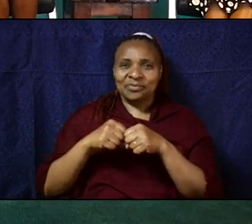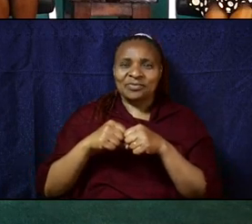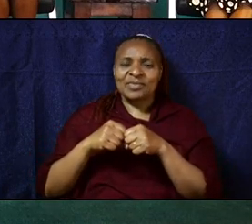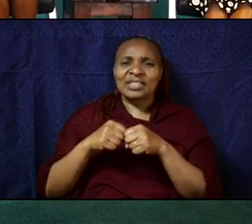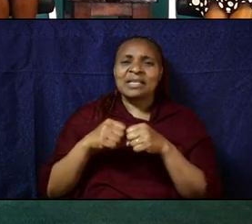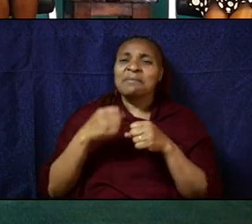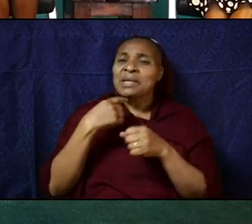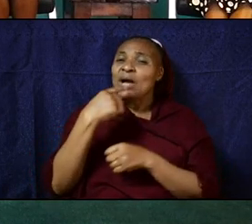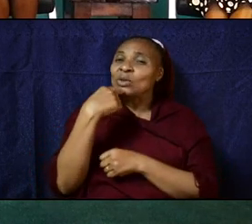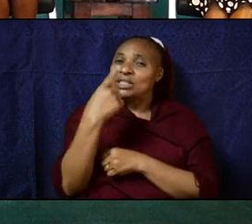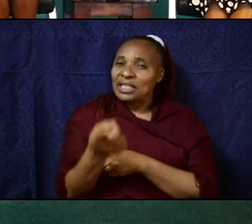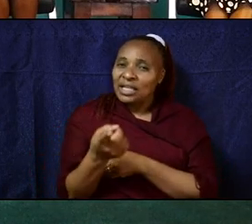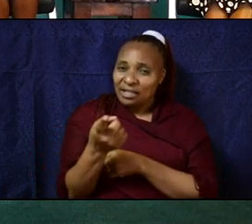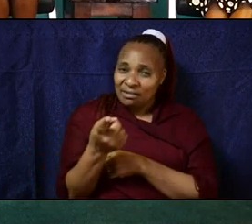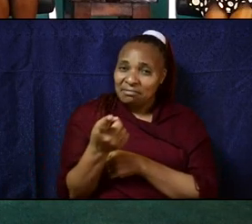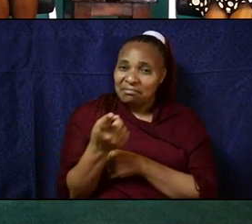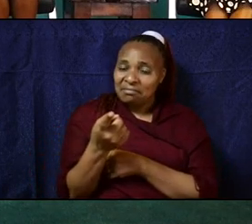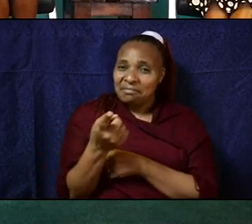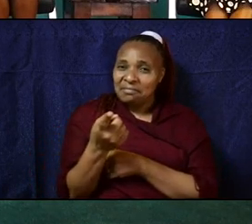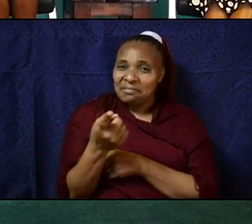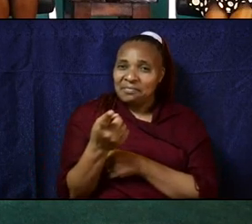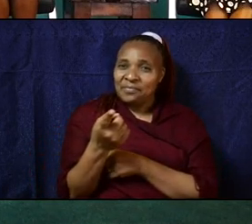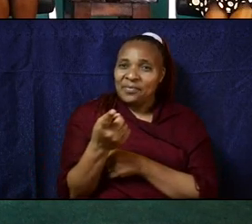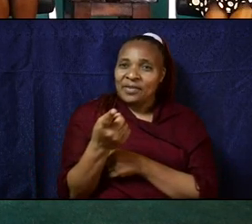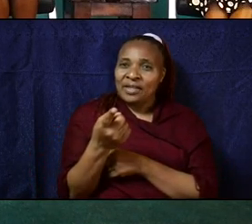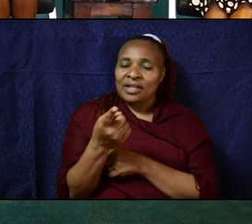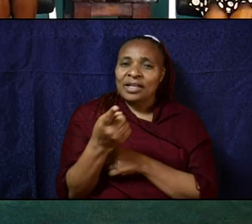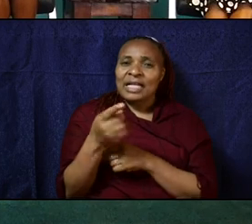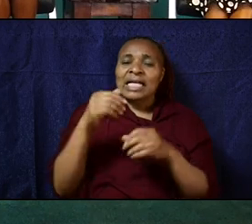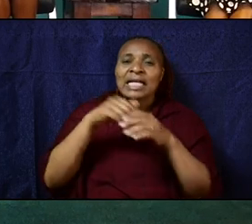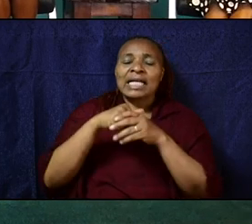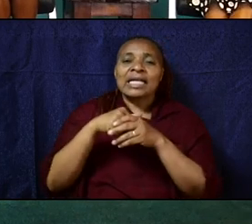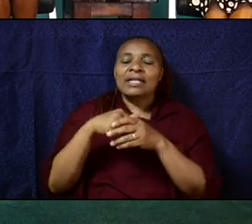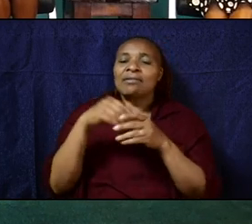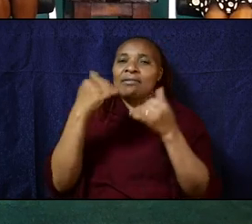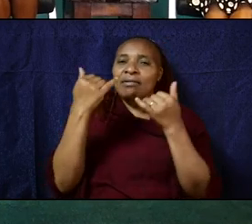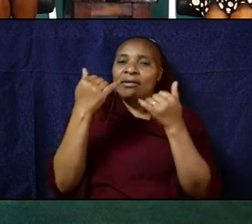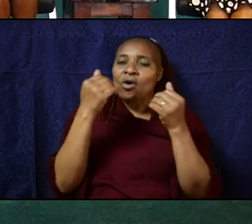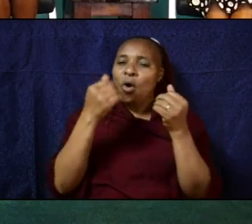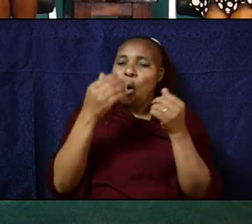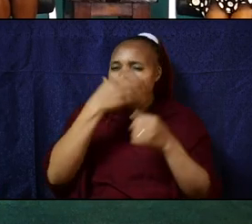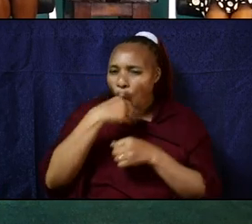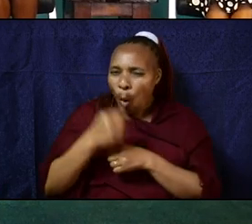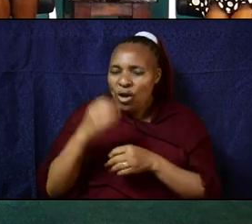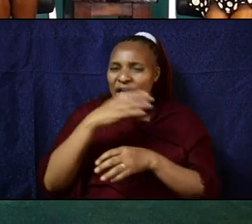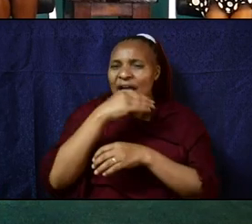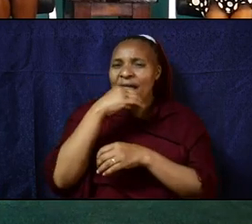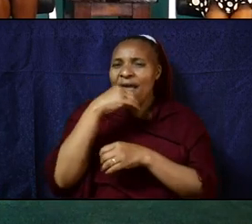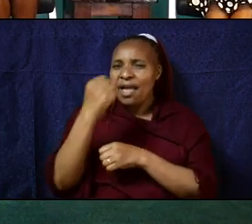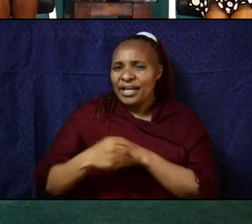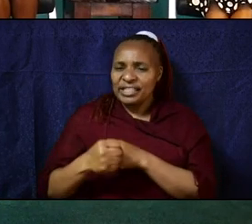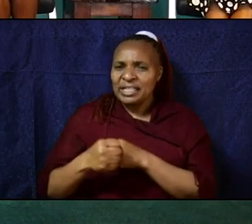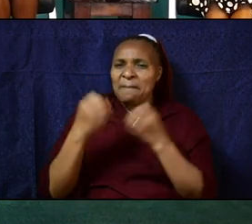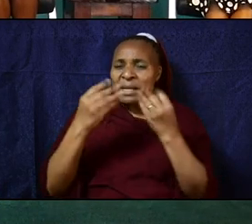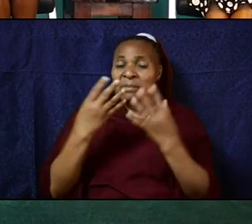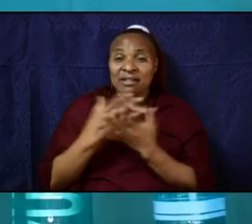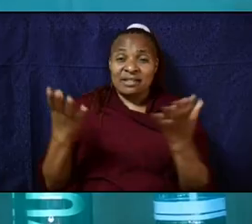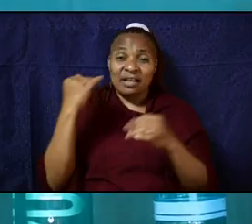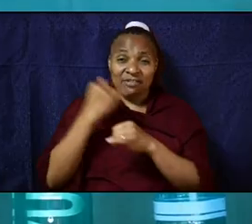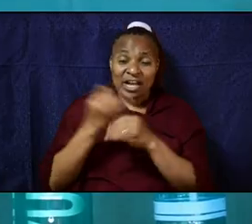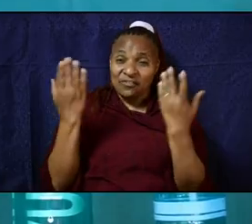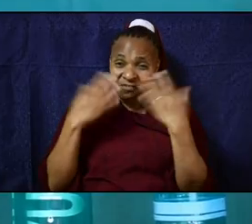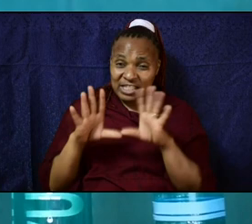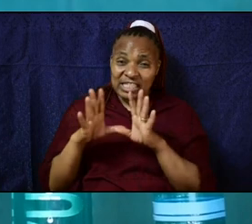I could say that, you know, in our day and age, a couple of surveys that have been done, they show